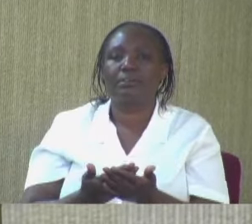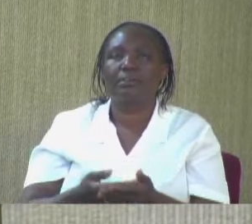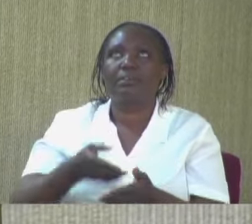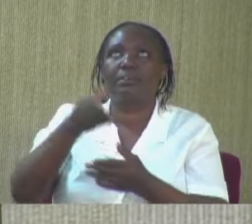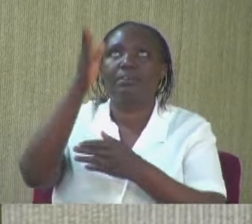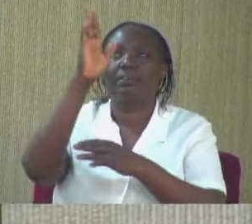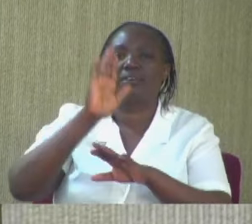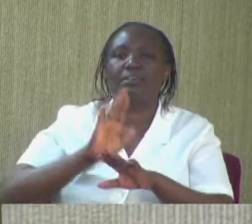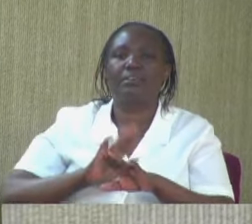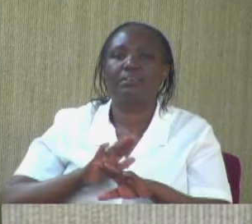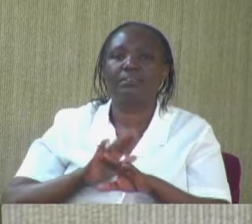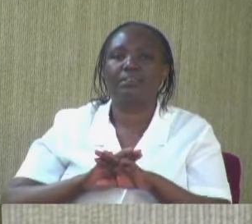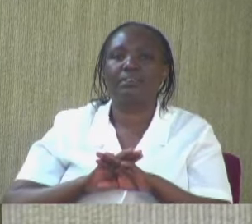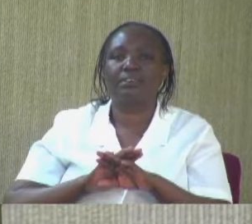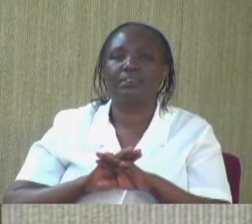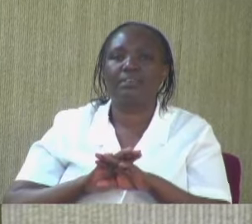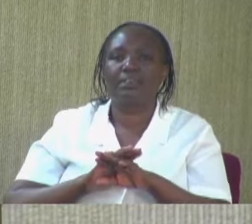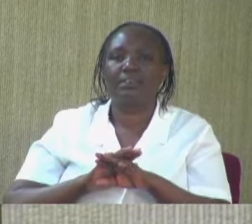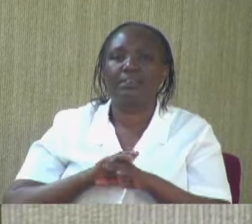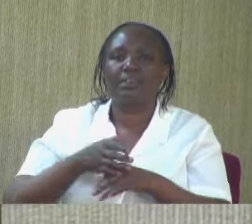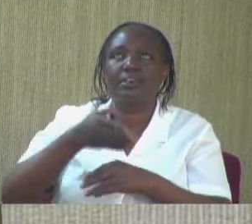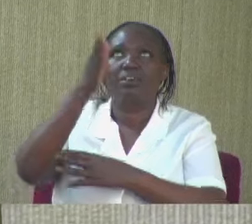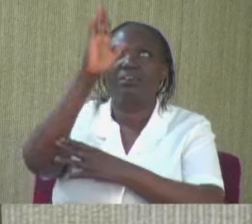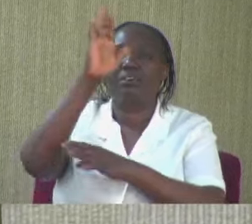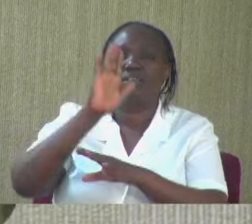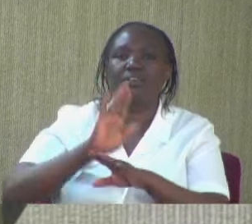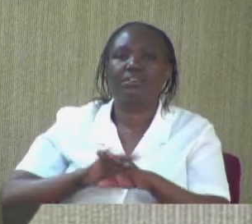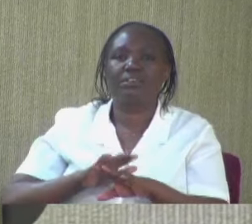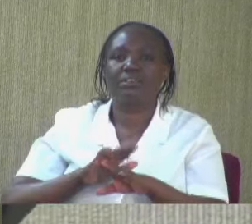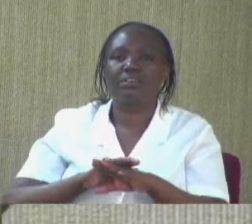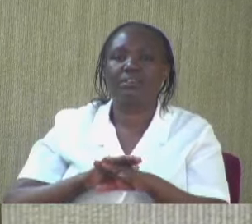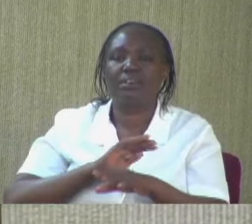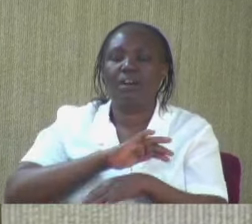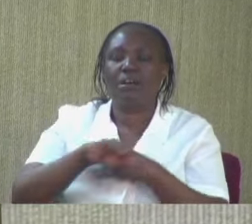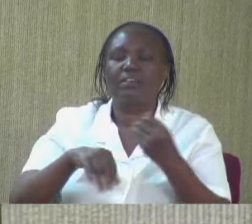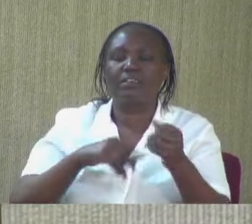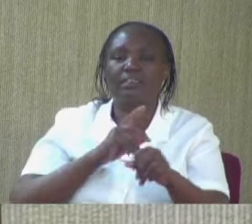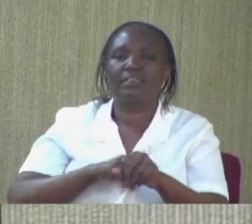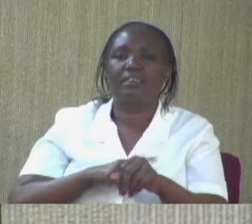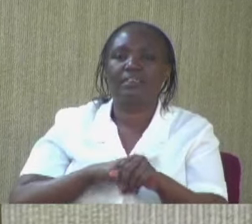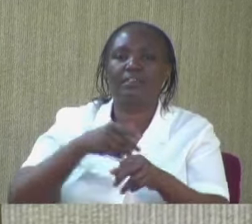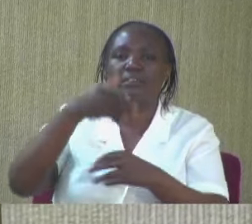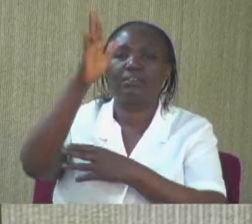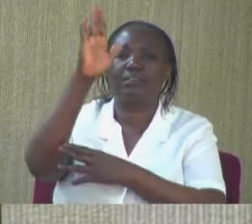God is good. God is good all the time.